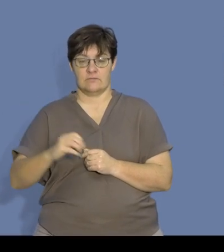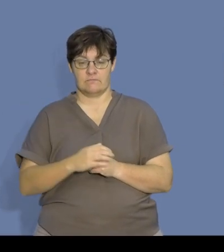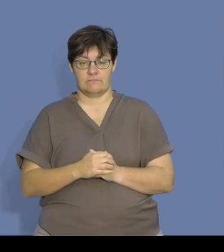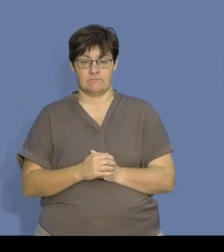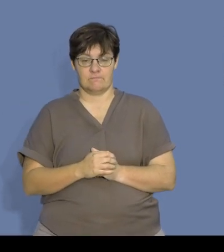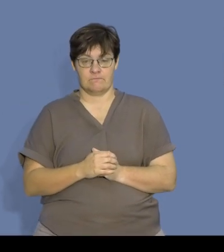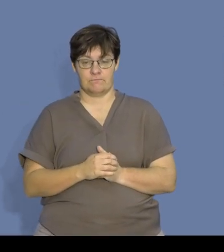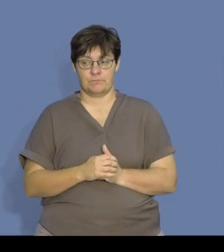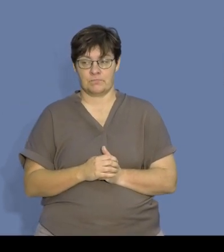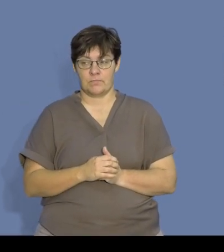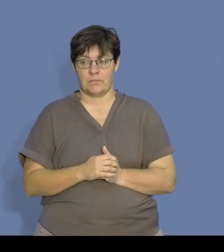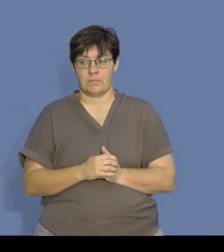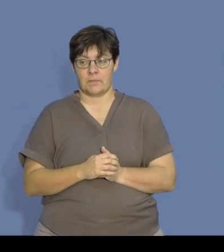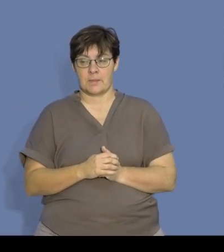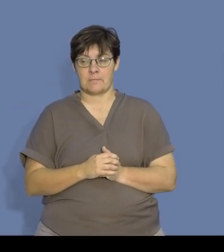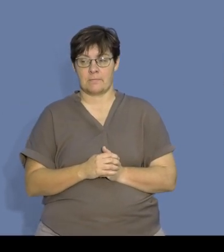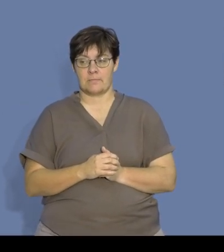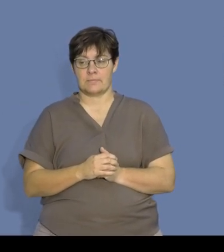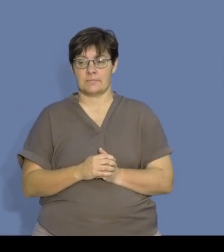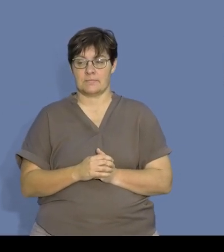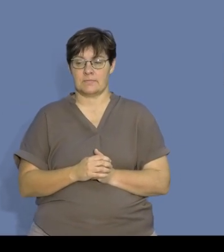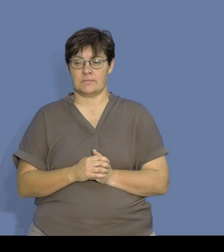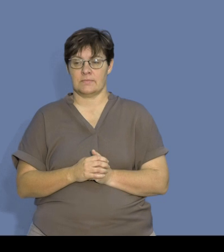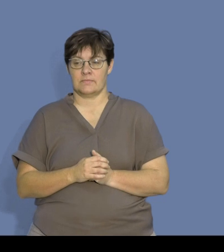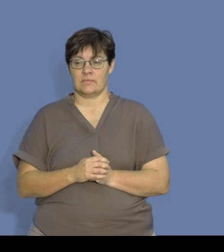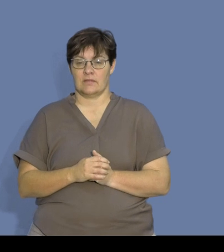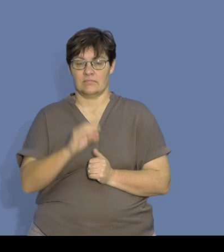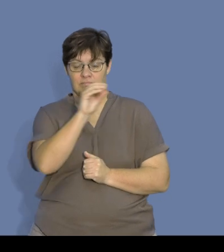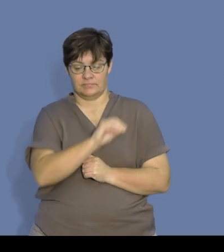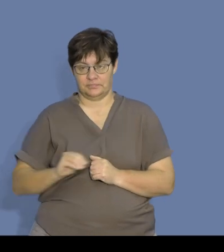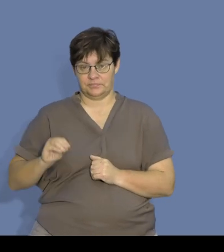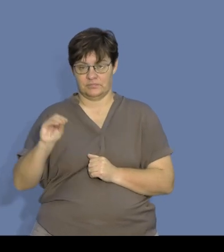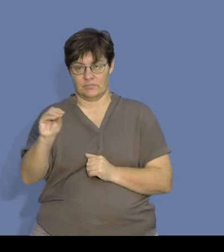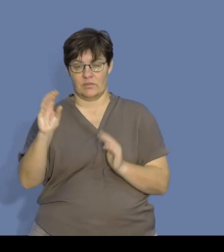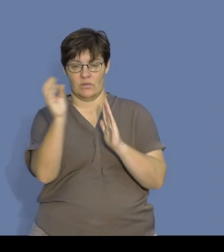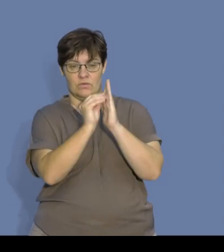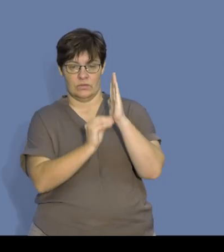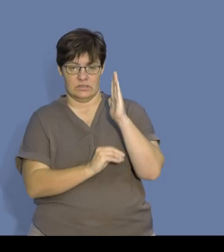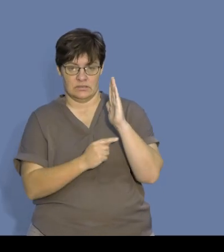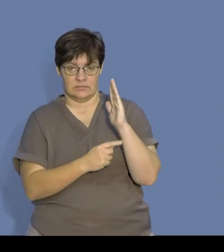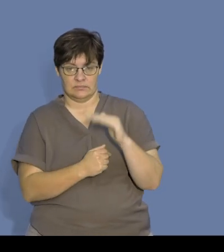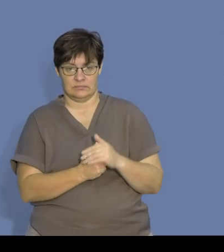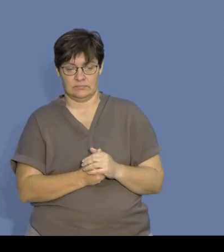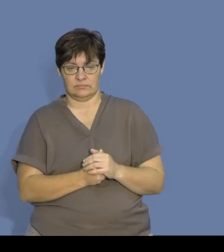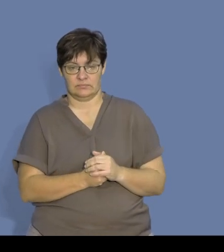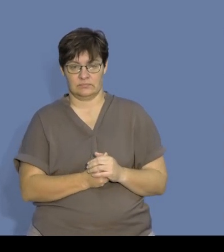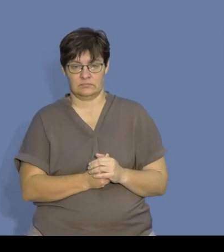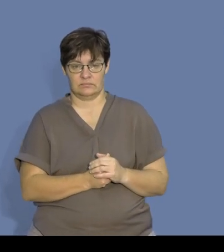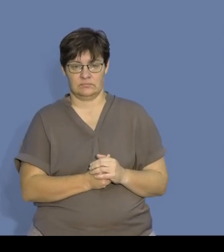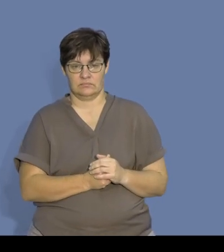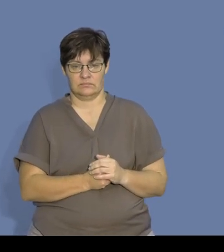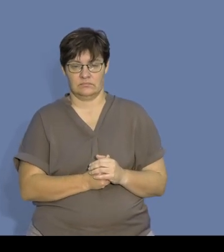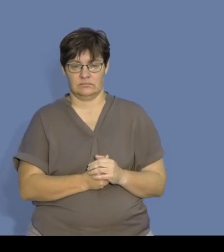360,000. So 360,000, and again, I'm taking this to my note.